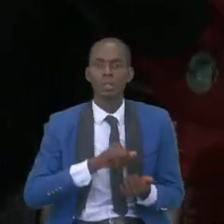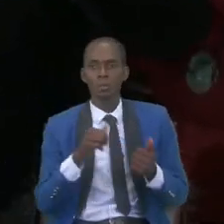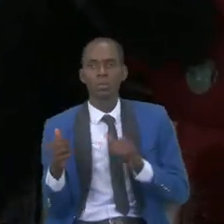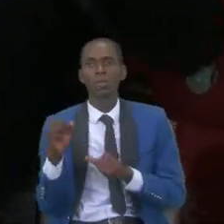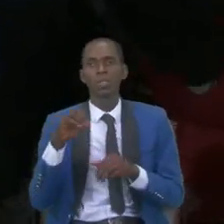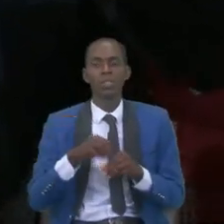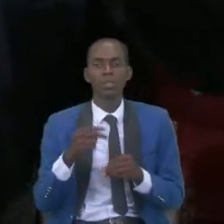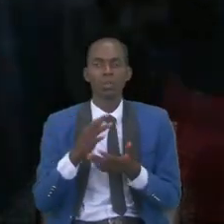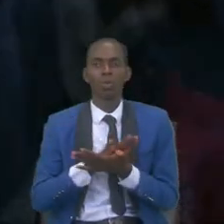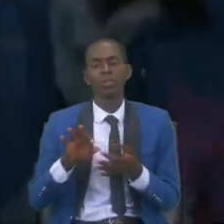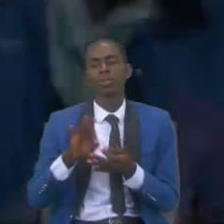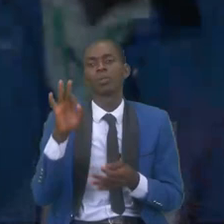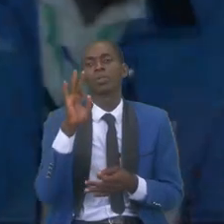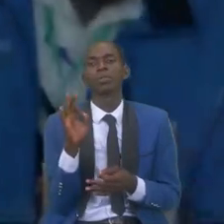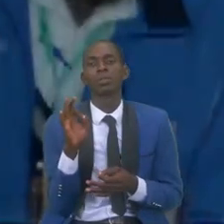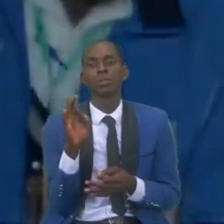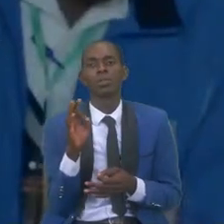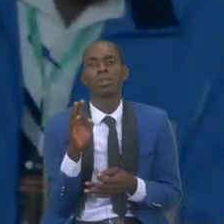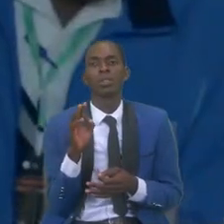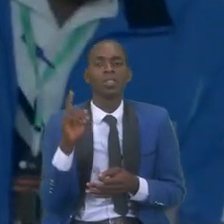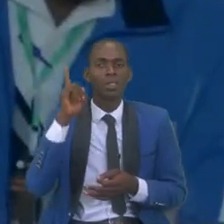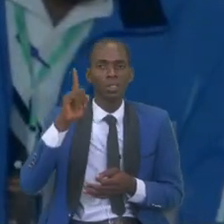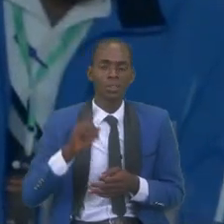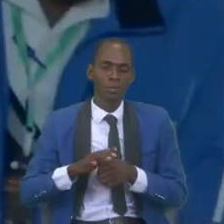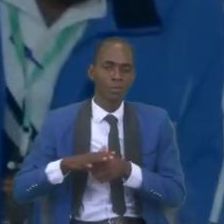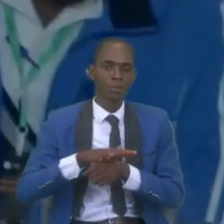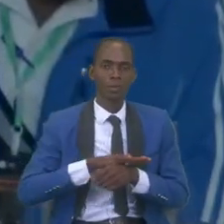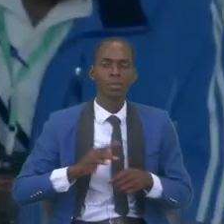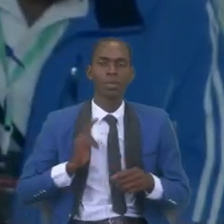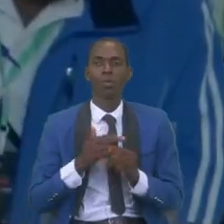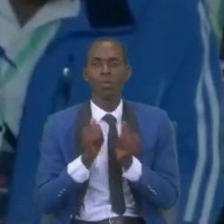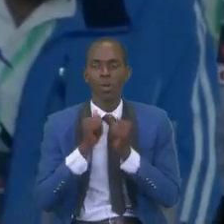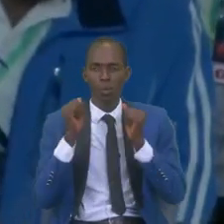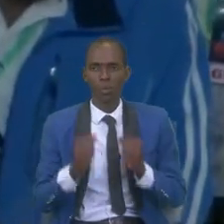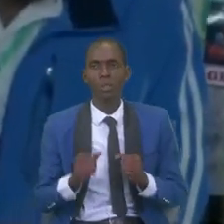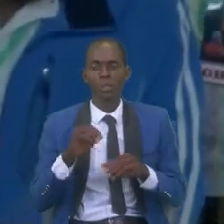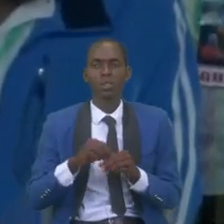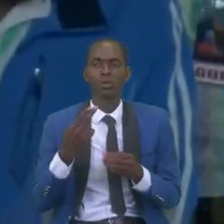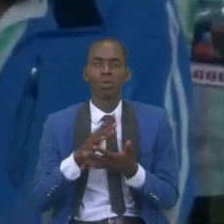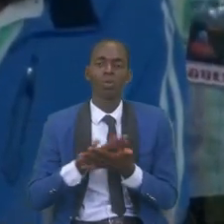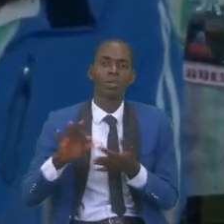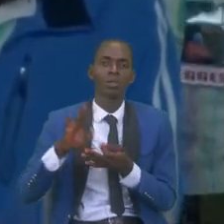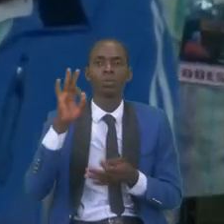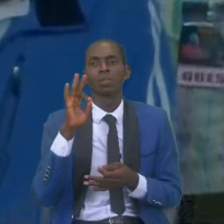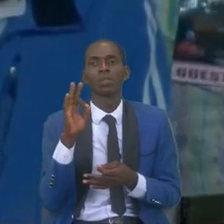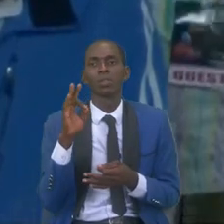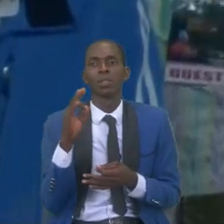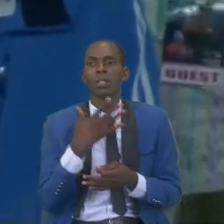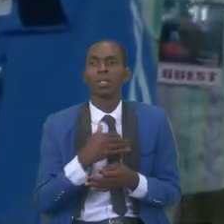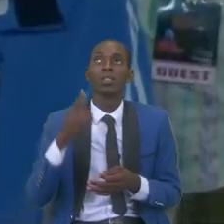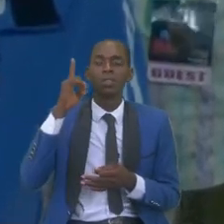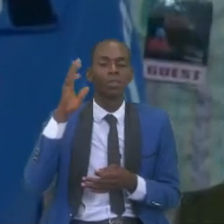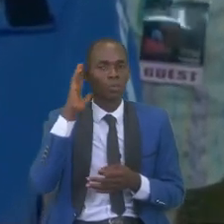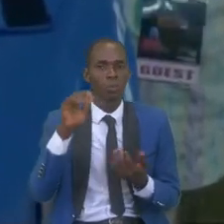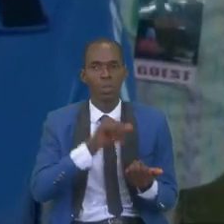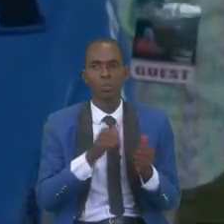Holy Ghost. He empowers us in the Holy Ghost, and he'll baptize you